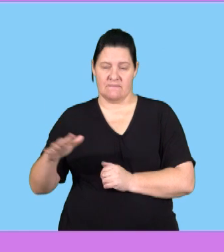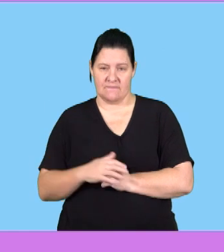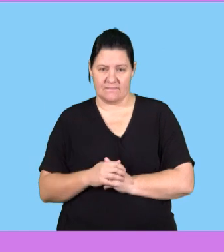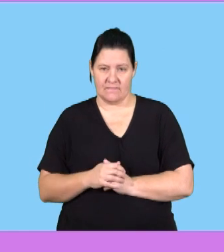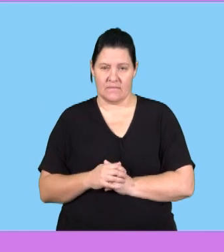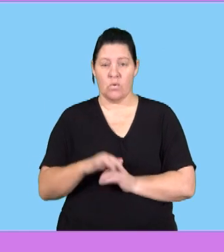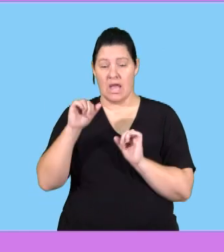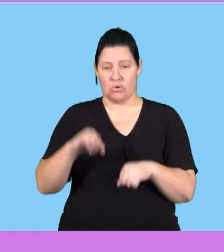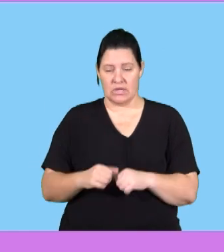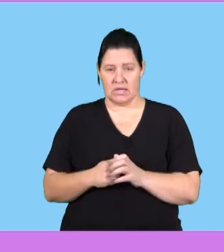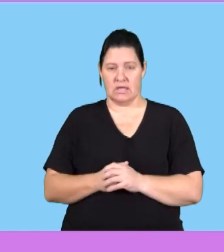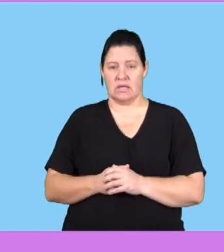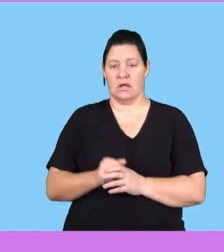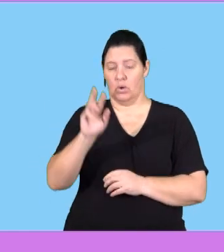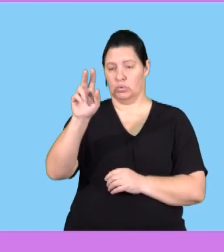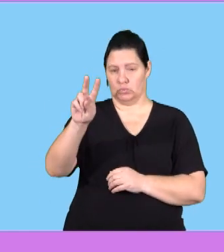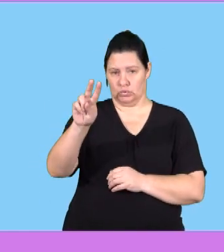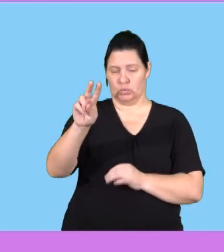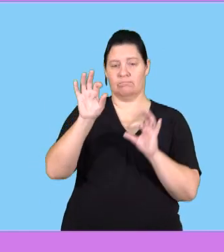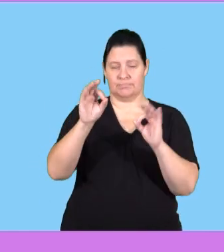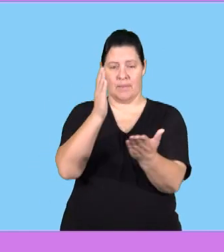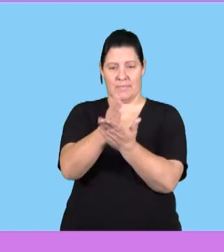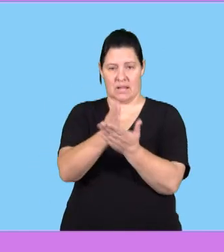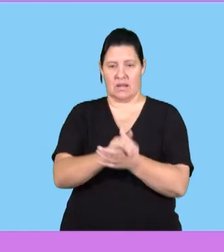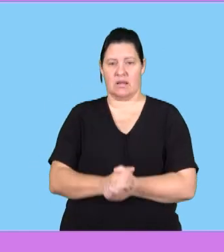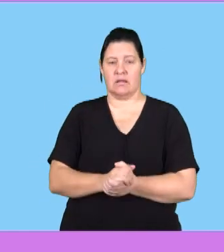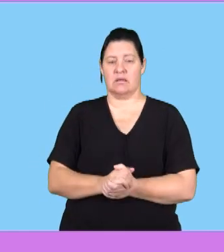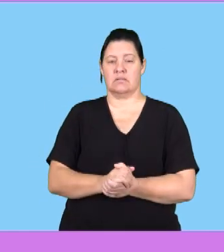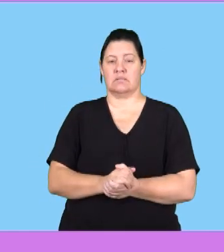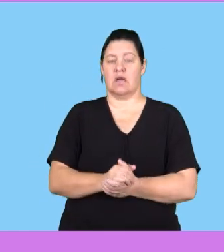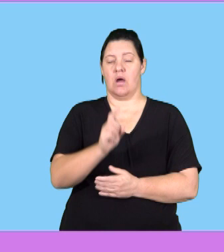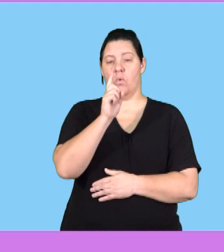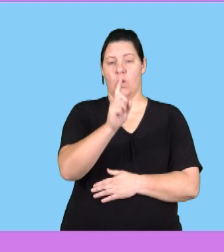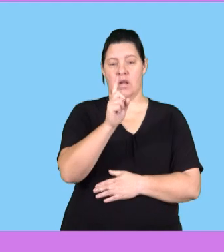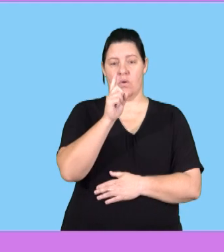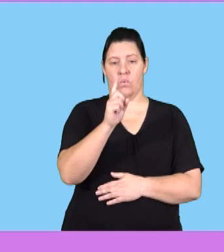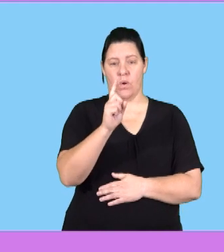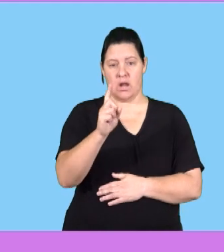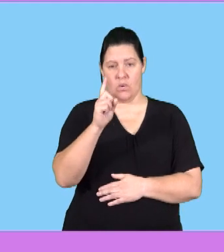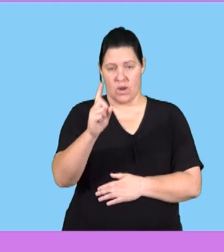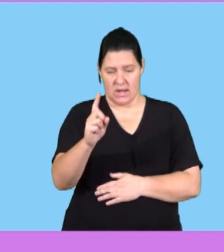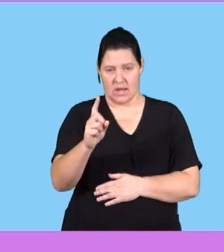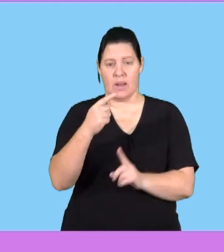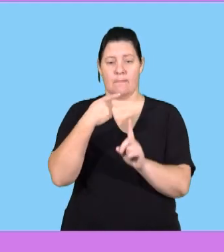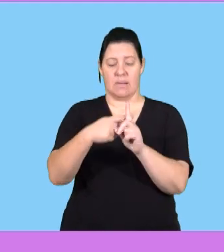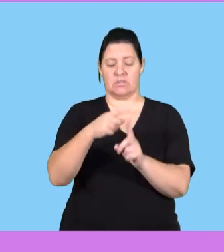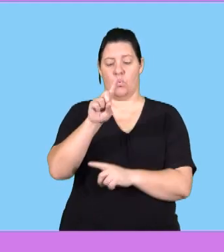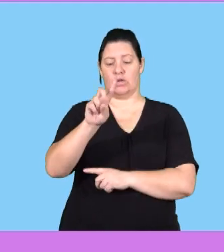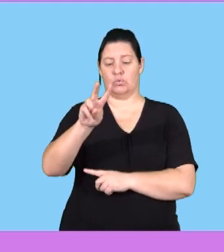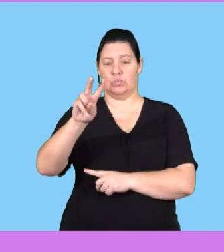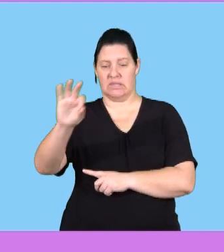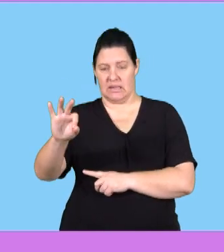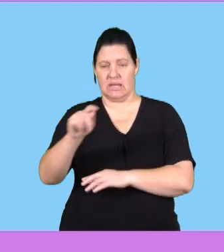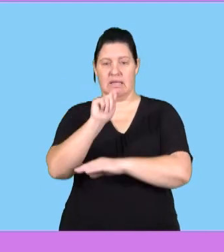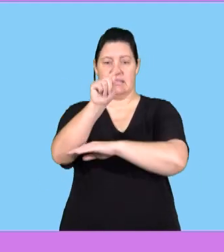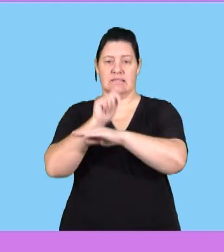165. So we agree that these 2 numbers will be exactly in the middle. So therefore, I'm going to say 111